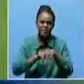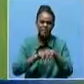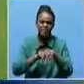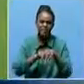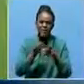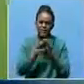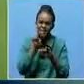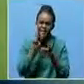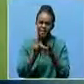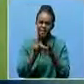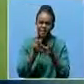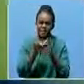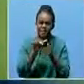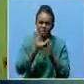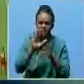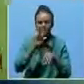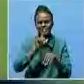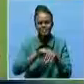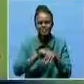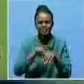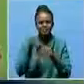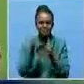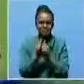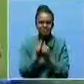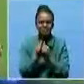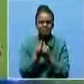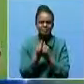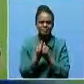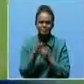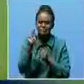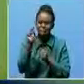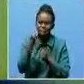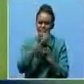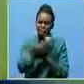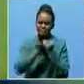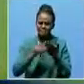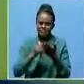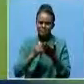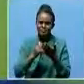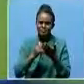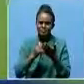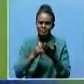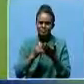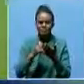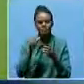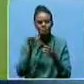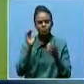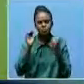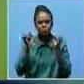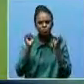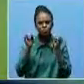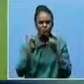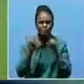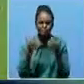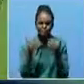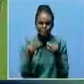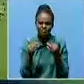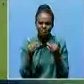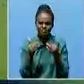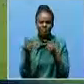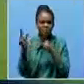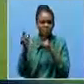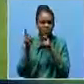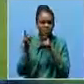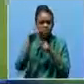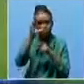like in their previous encounters, with the first half endless goalless. However, the